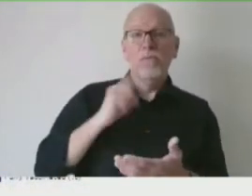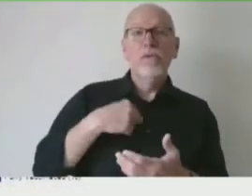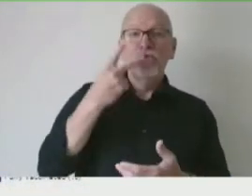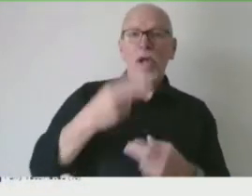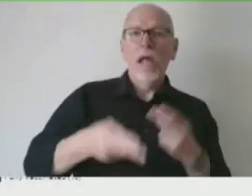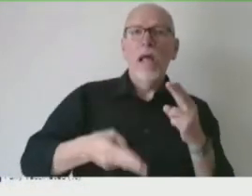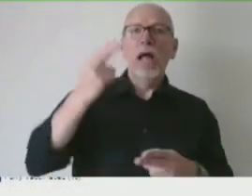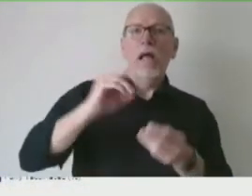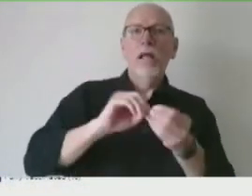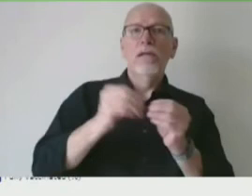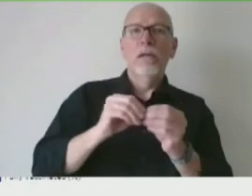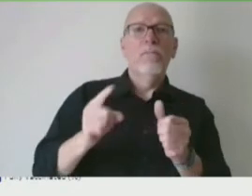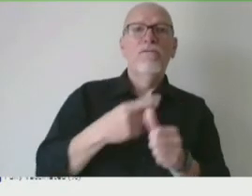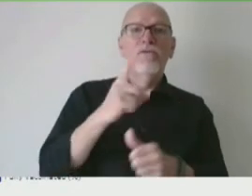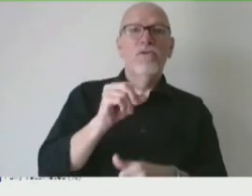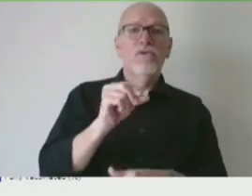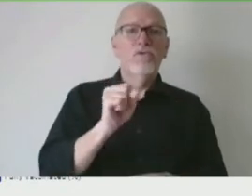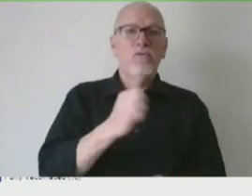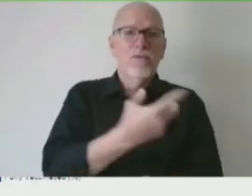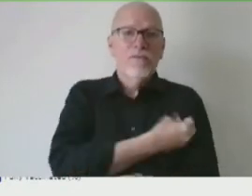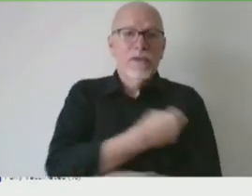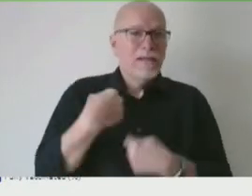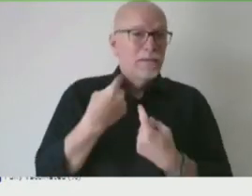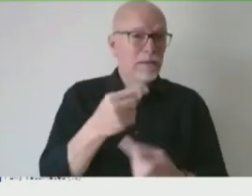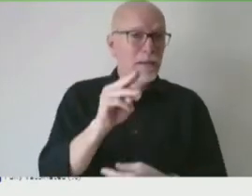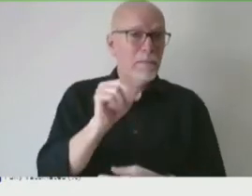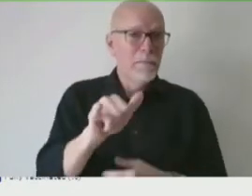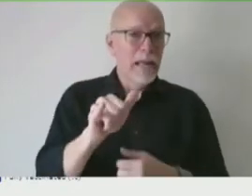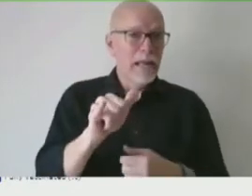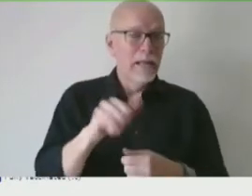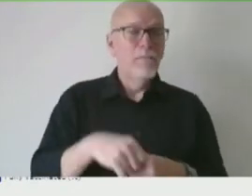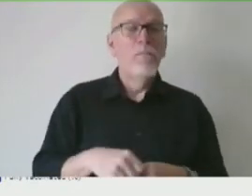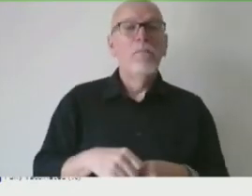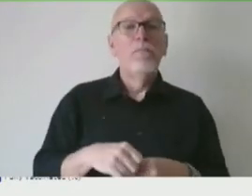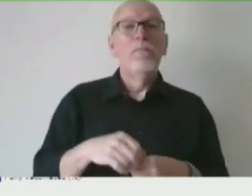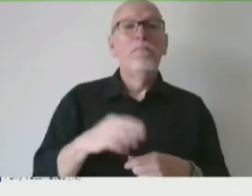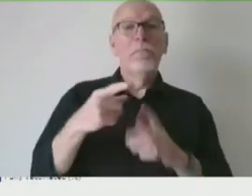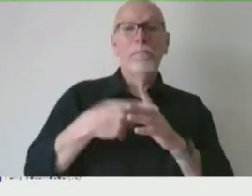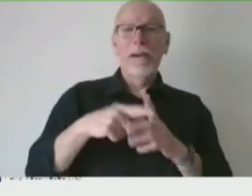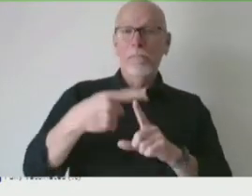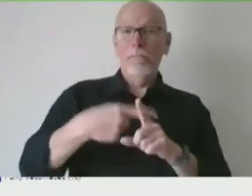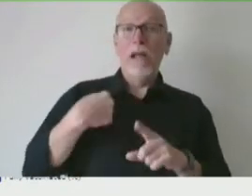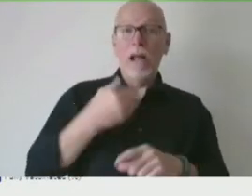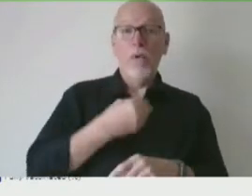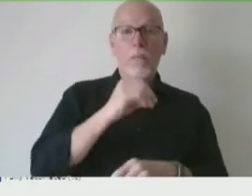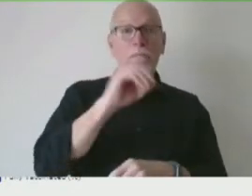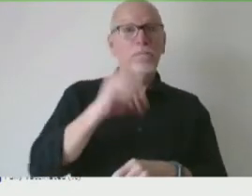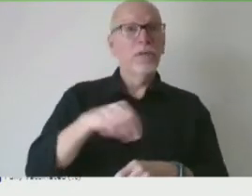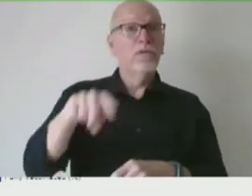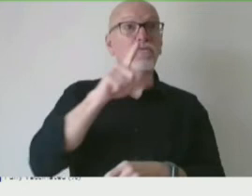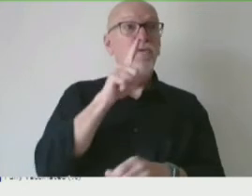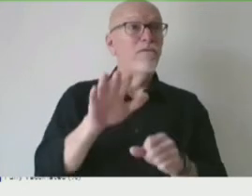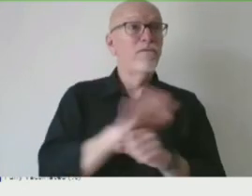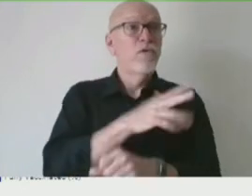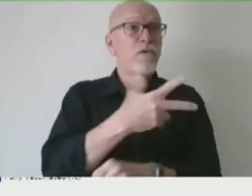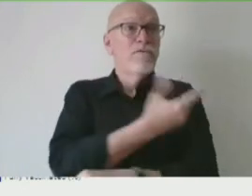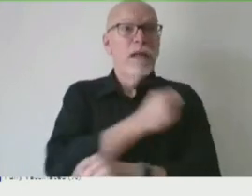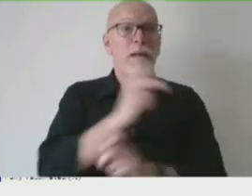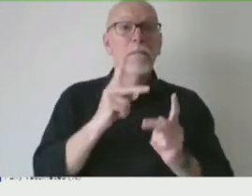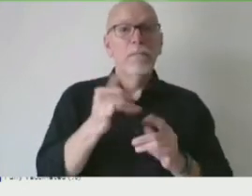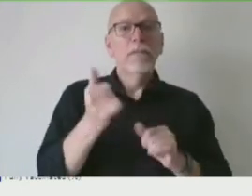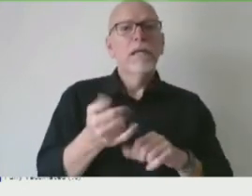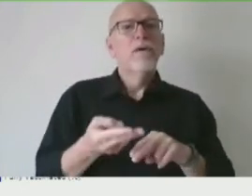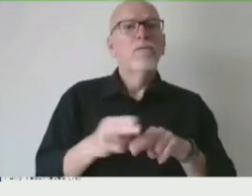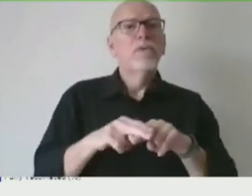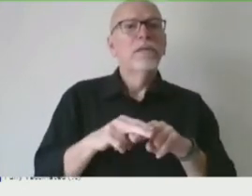number of first-dose vaccinations since the end of May, and since the beginning of the month, the percentage of fully vaccinated individuals has increased